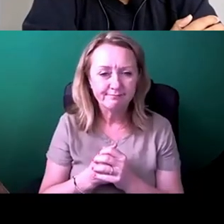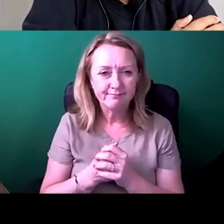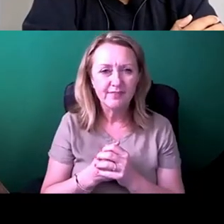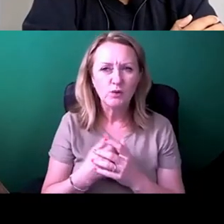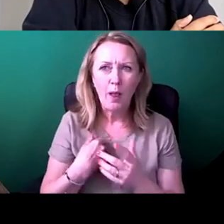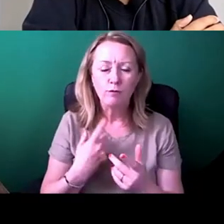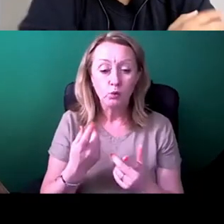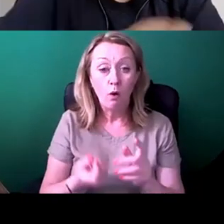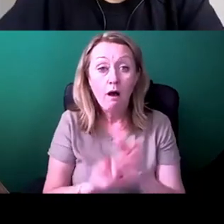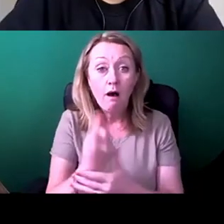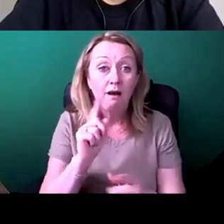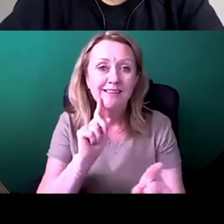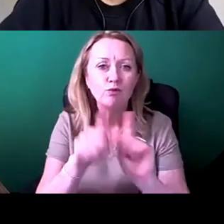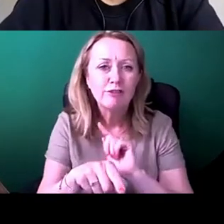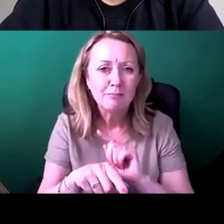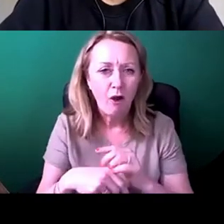responsive as well.